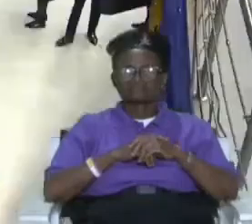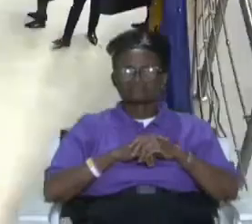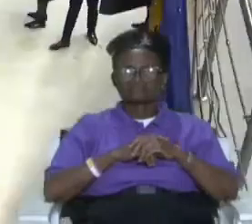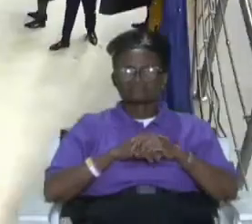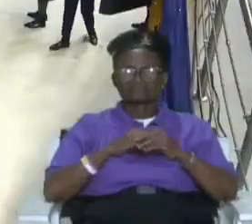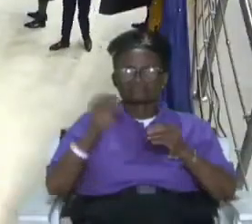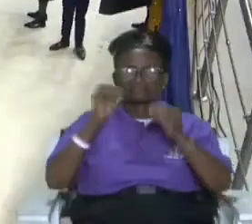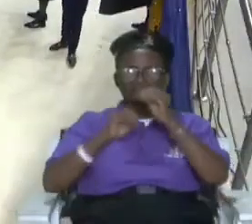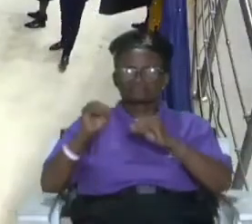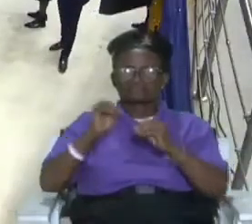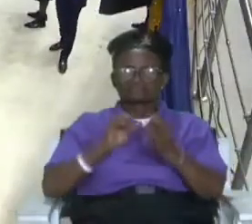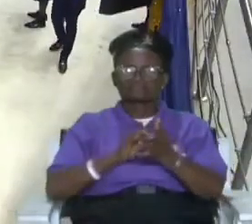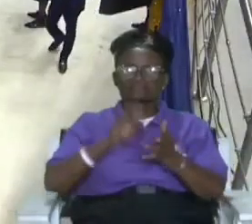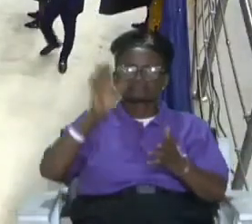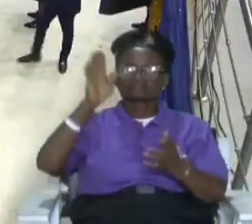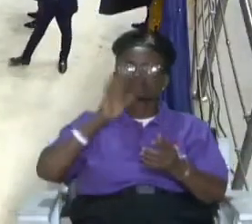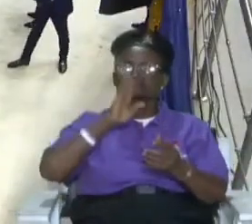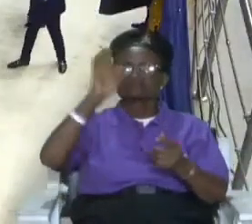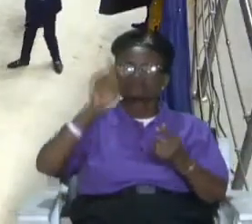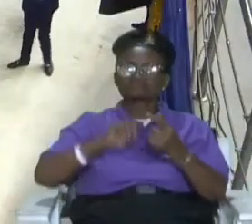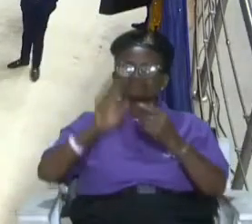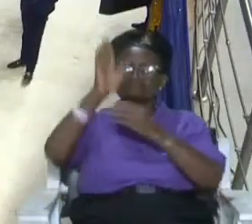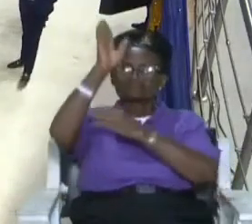Oh, glory be to God.